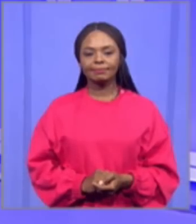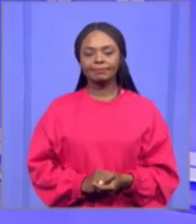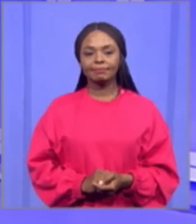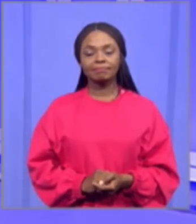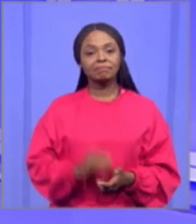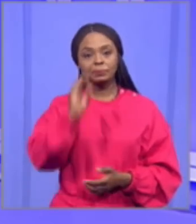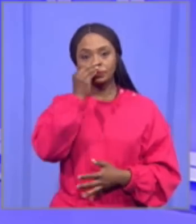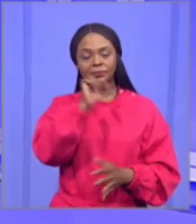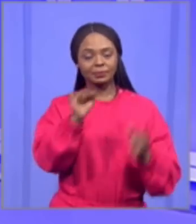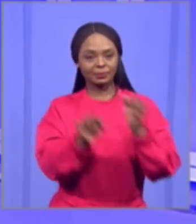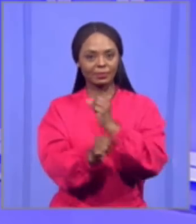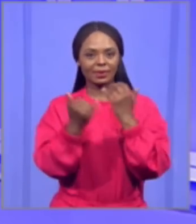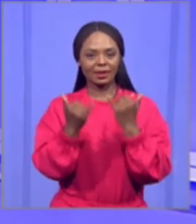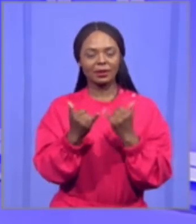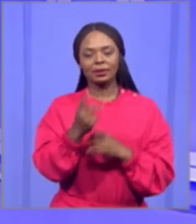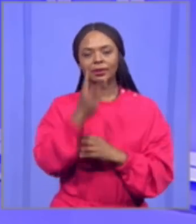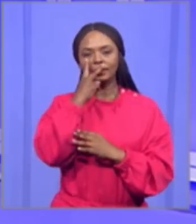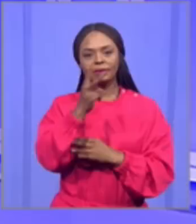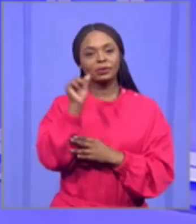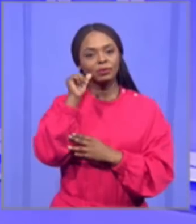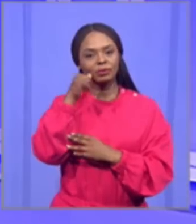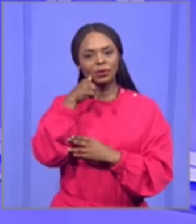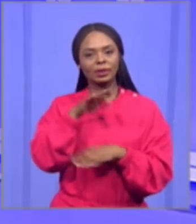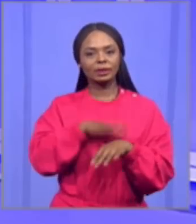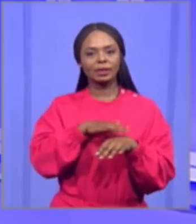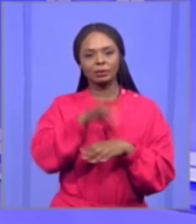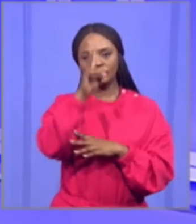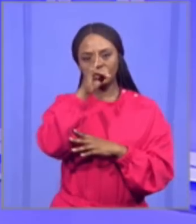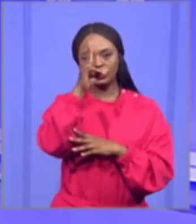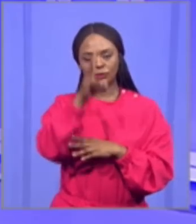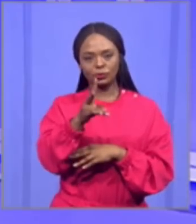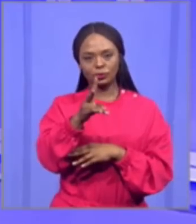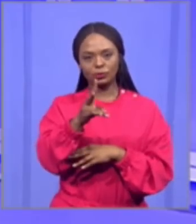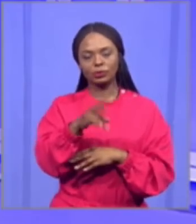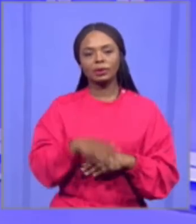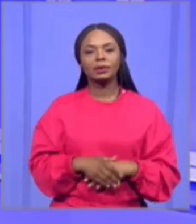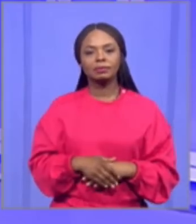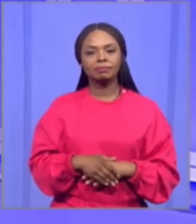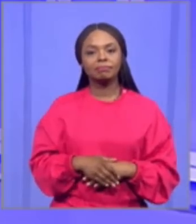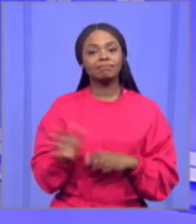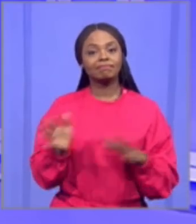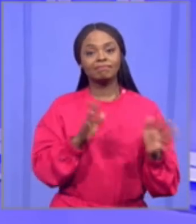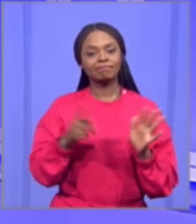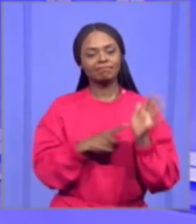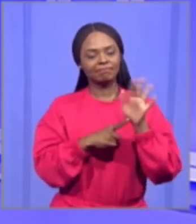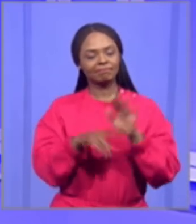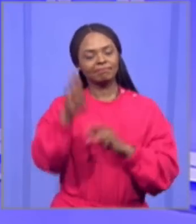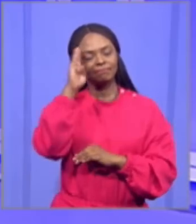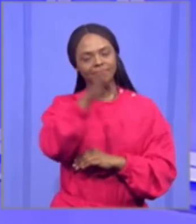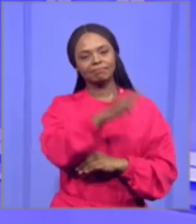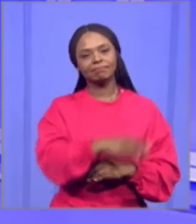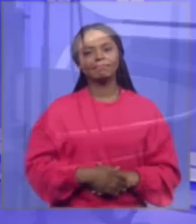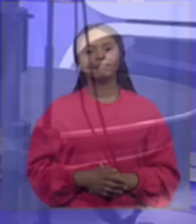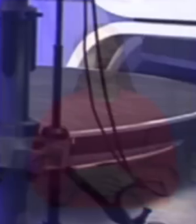Dibile kalo tsa kajeno ha re kopane hape ho sane ka hora bobedi thapama bolibela tera fihla nakong e tlang. Hayate.